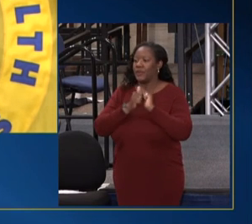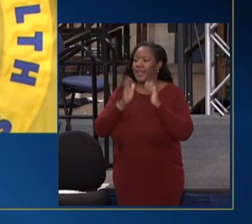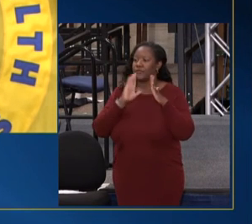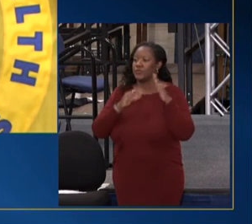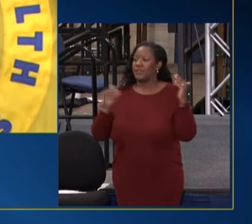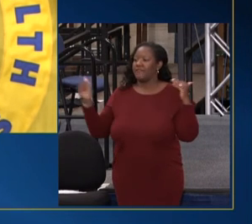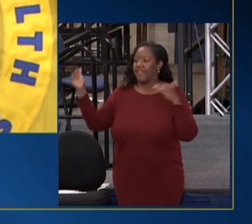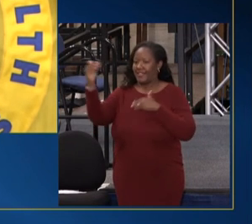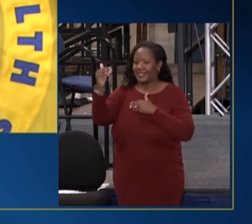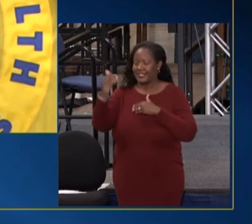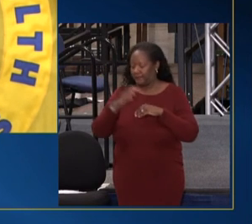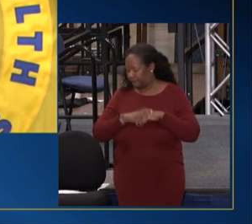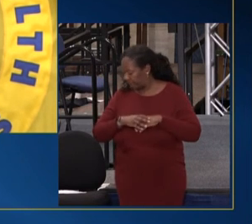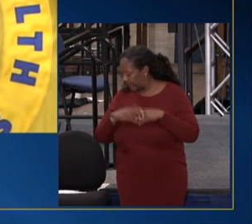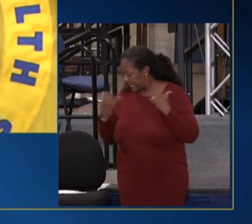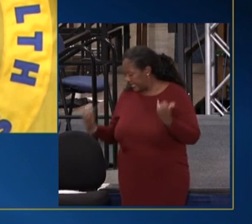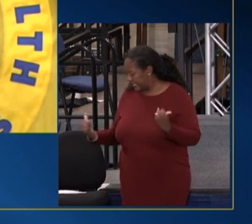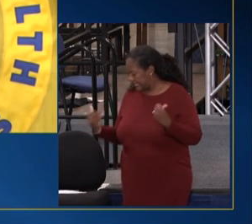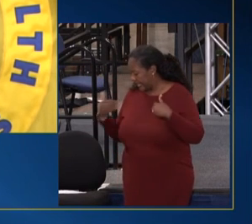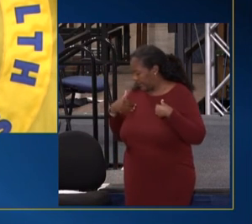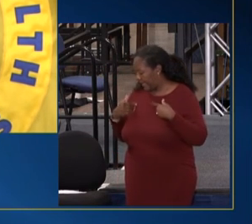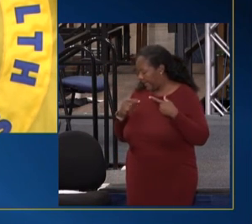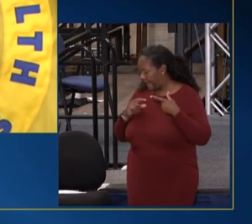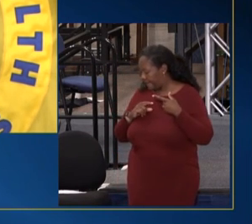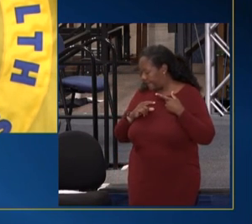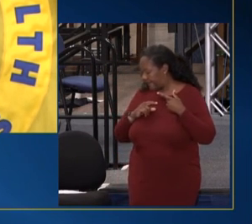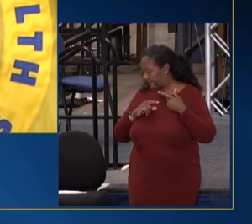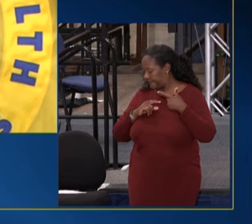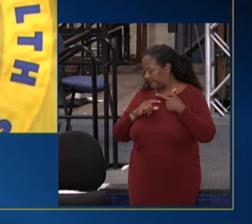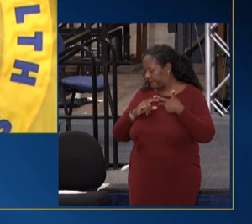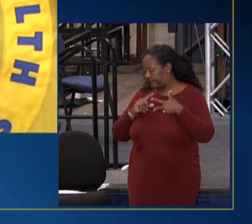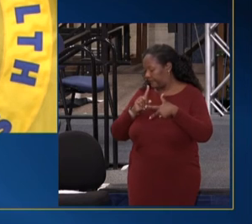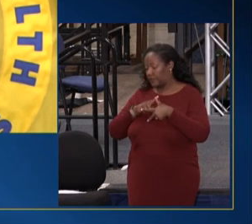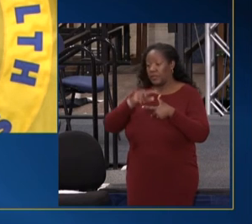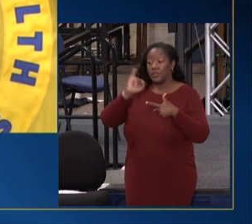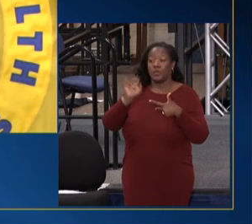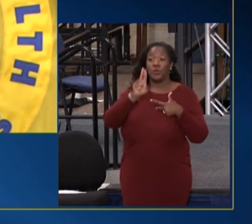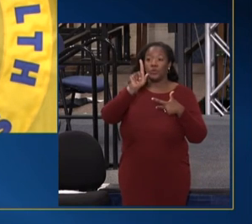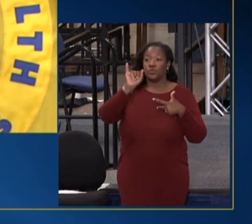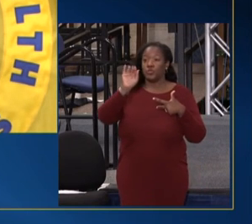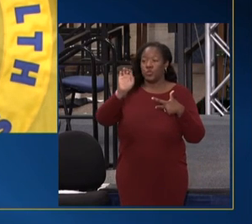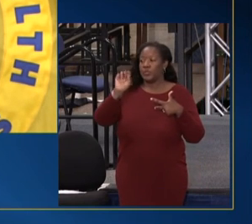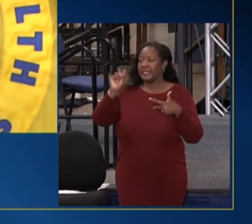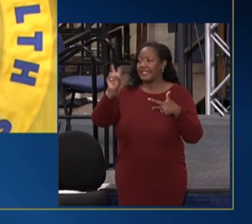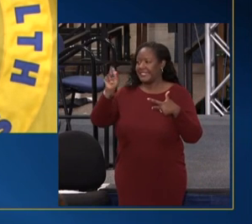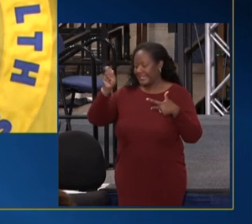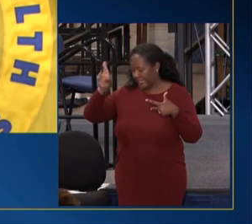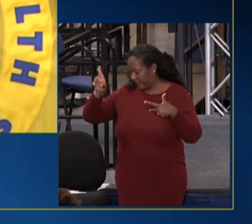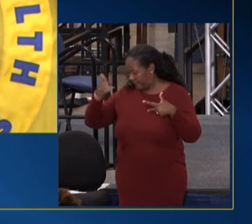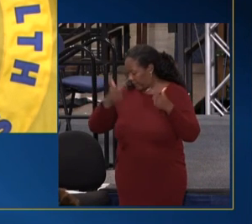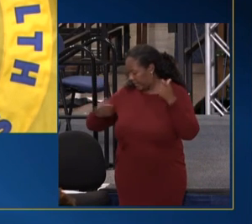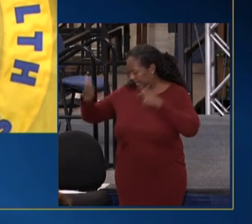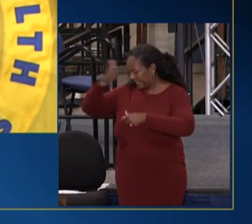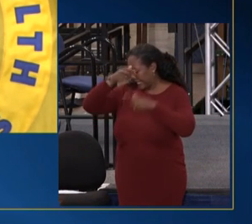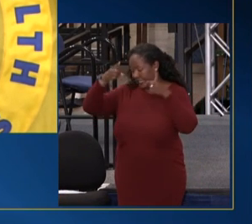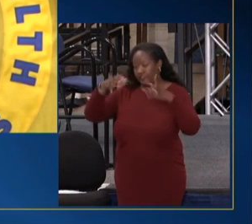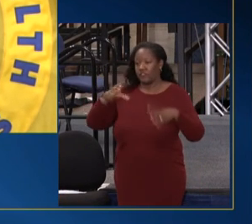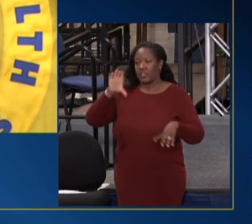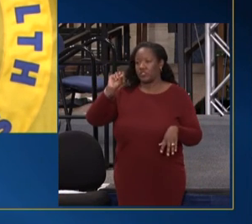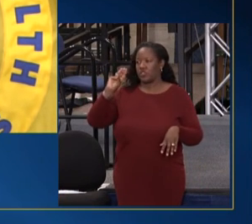advance the cause. So today we have Julie Seaver, Executive Director, Compass LGBTQ Community